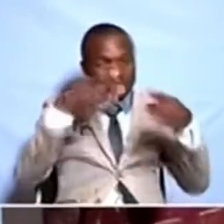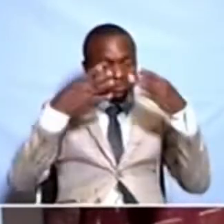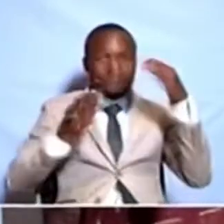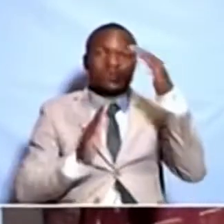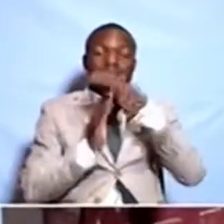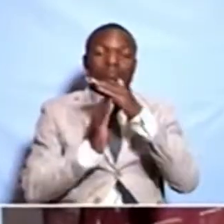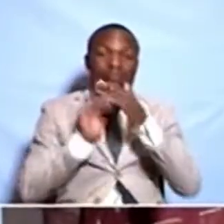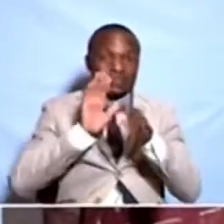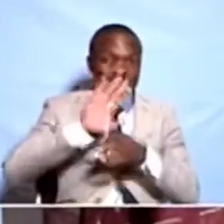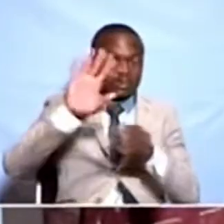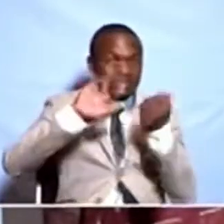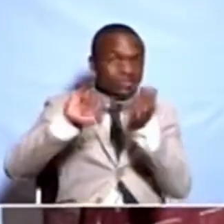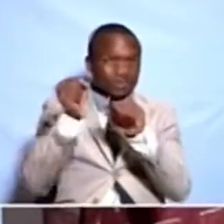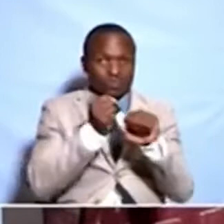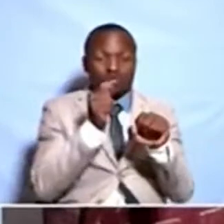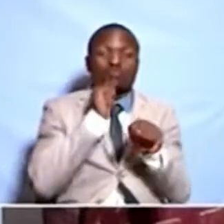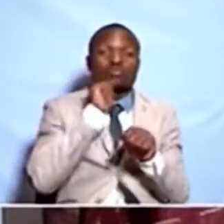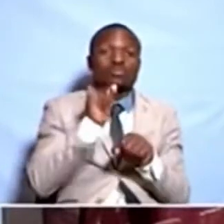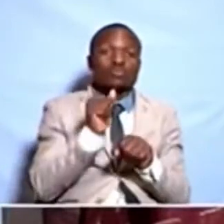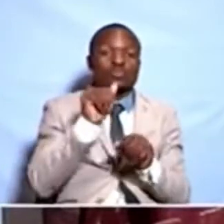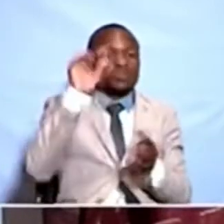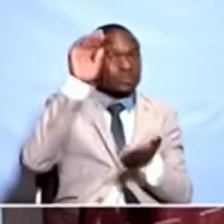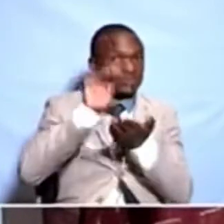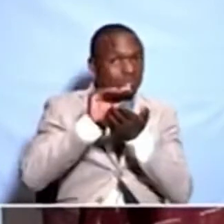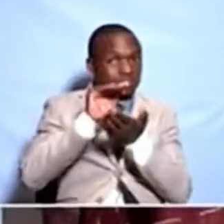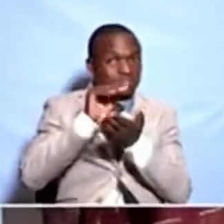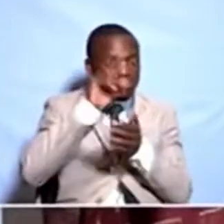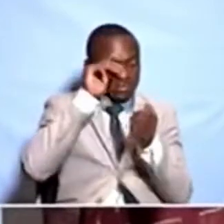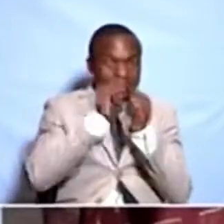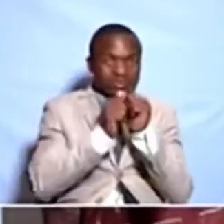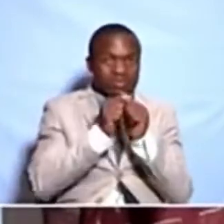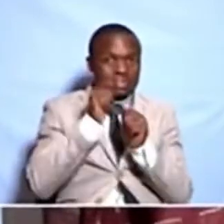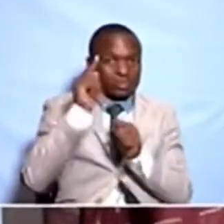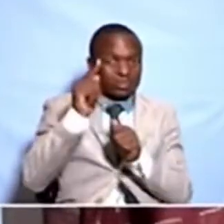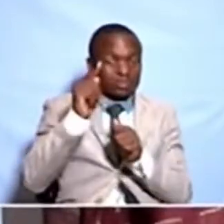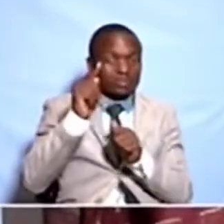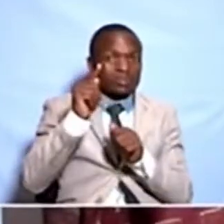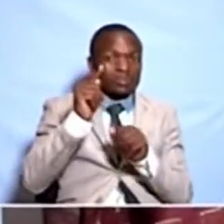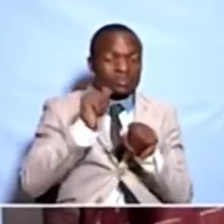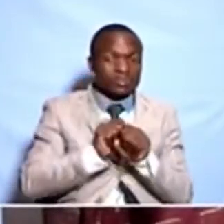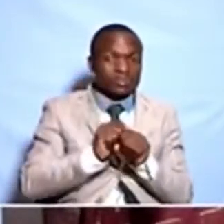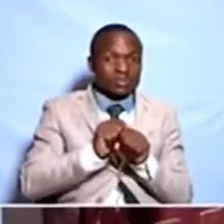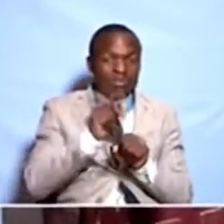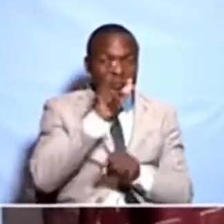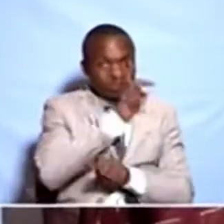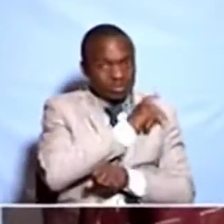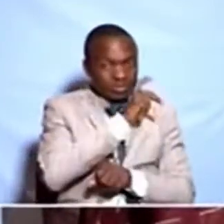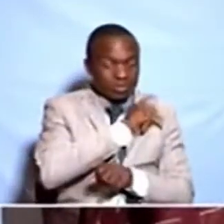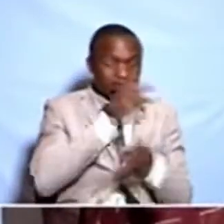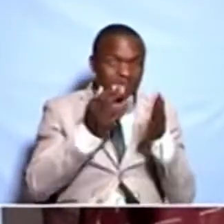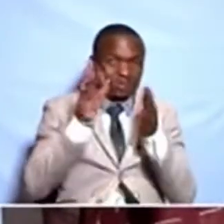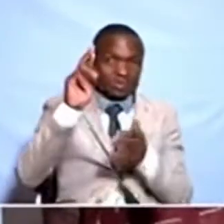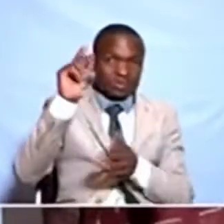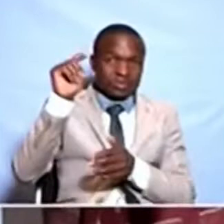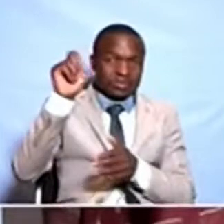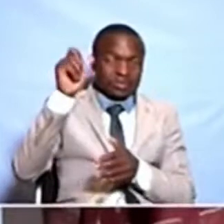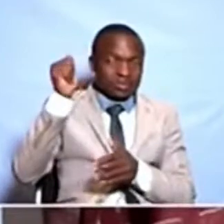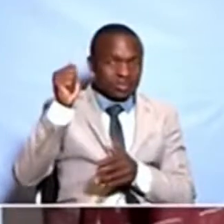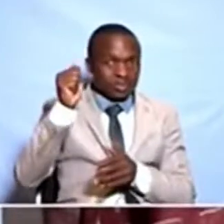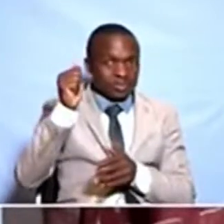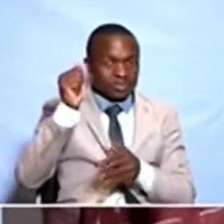only reduce simply because you've seen that there's a traffic officer or there's a RATSA vehicle